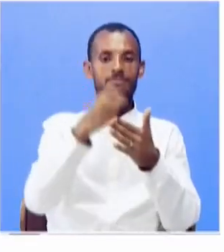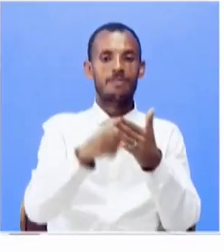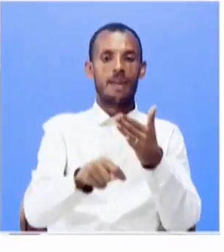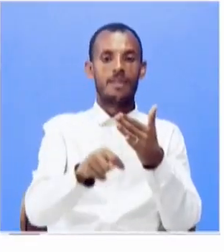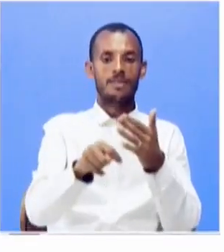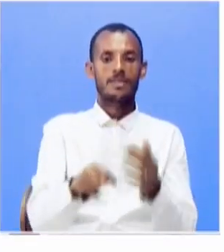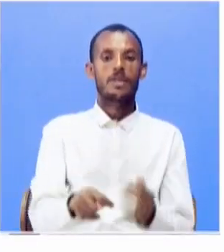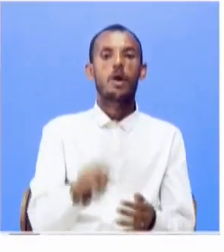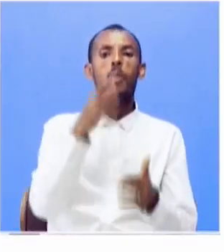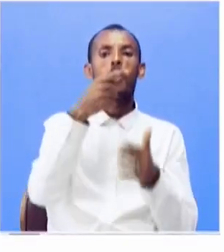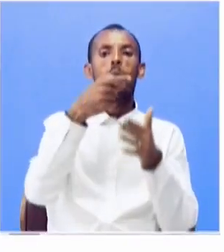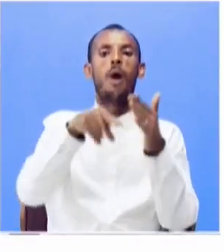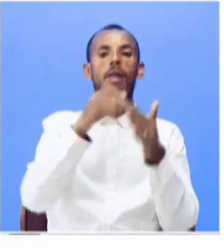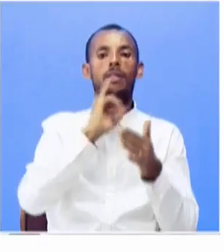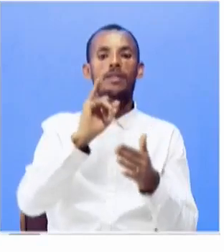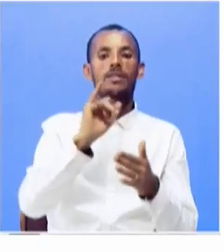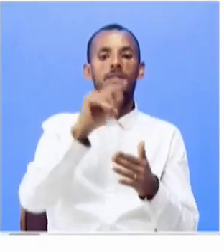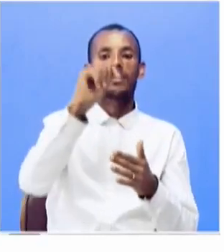What's taxes?